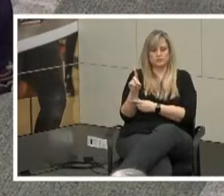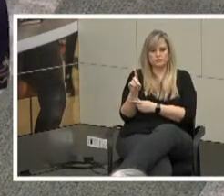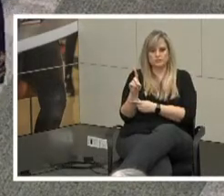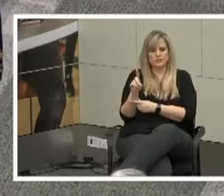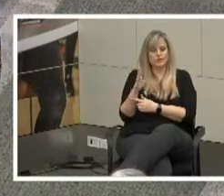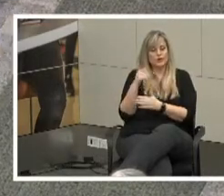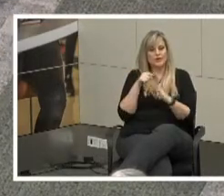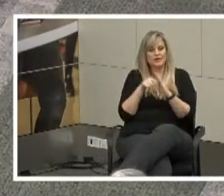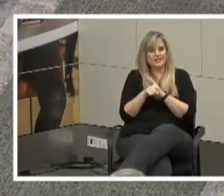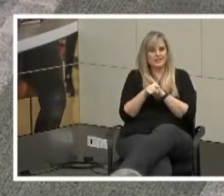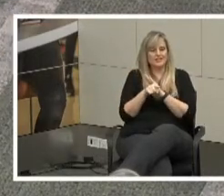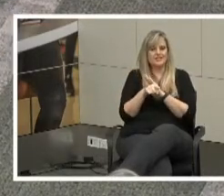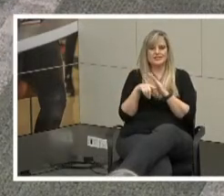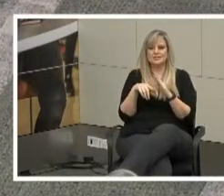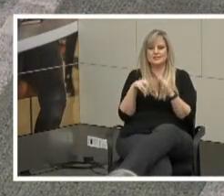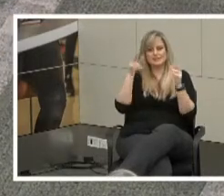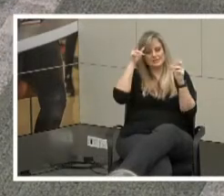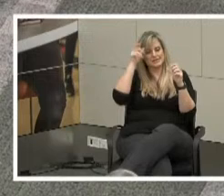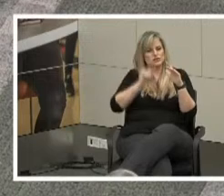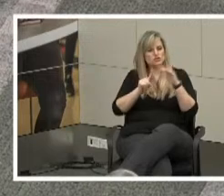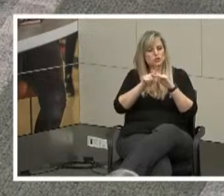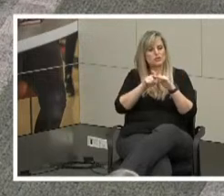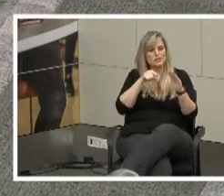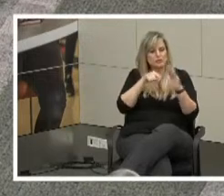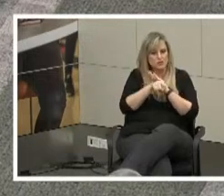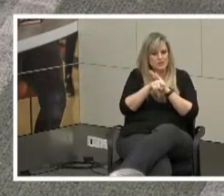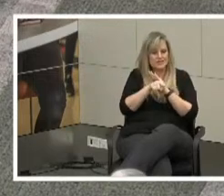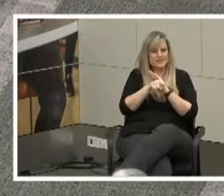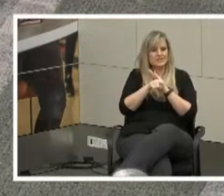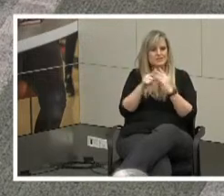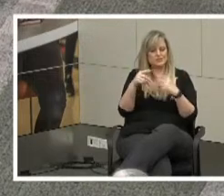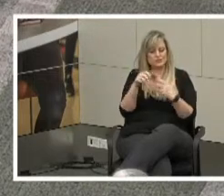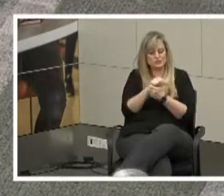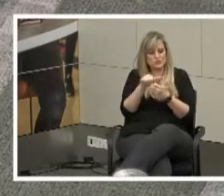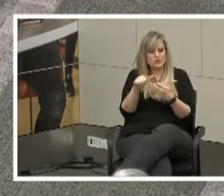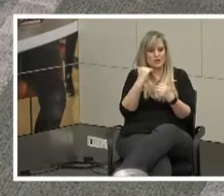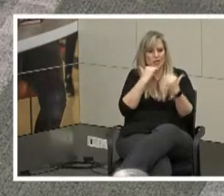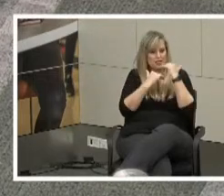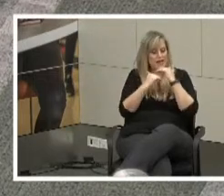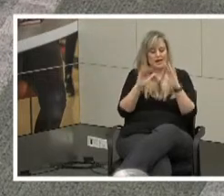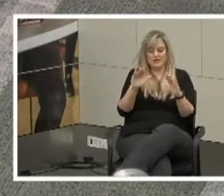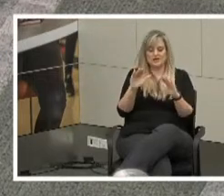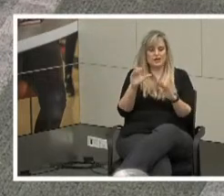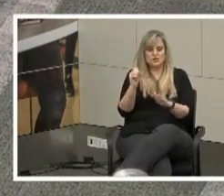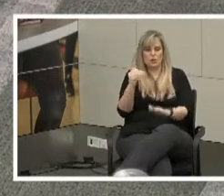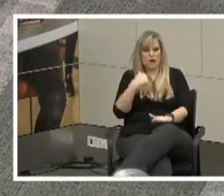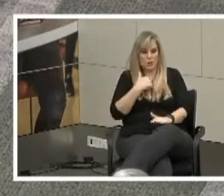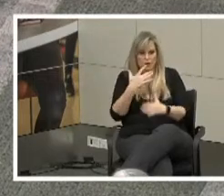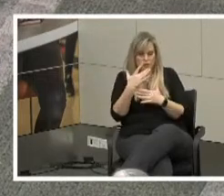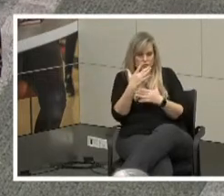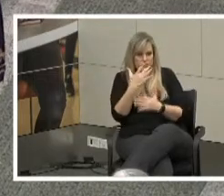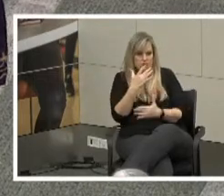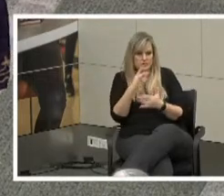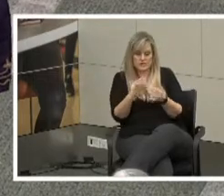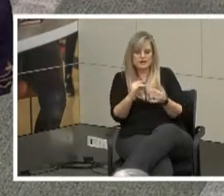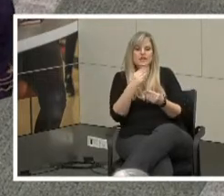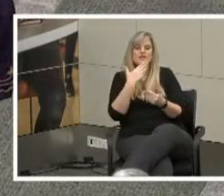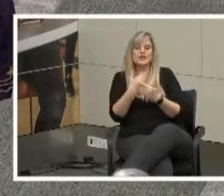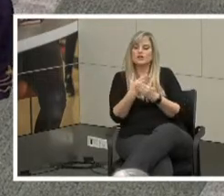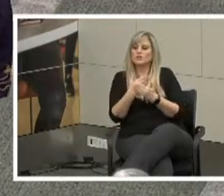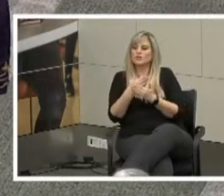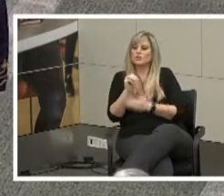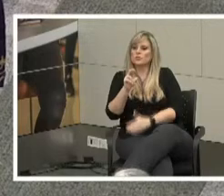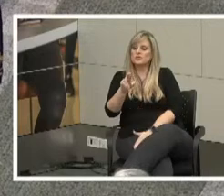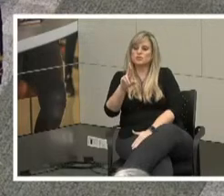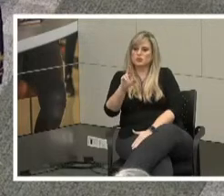destroy and lie so if you I and I would like to say thank you to Mr Ron for